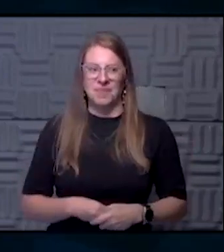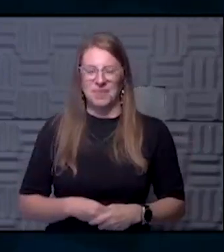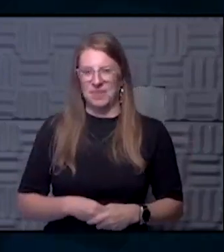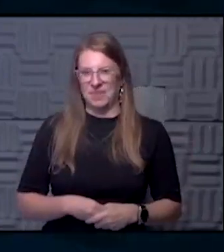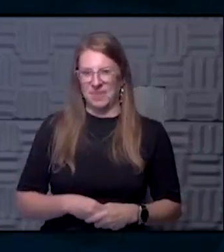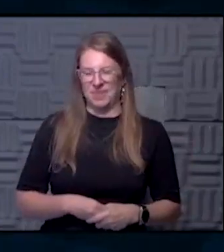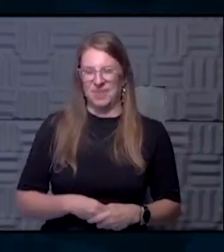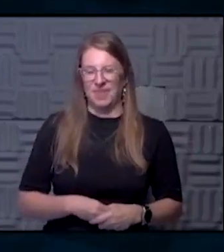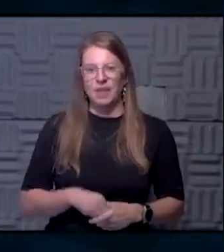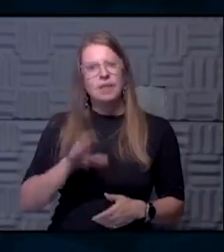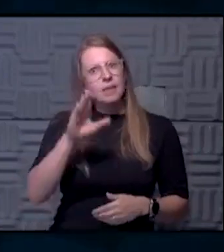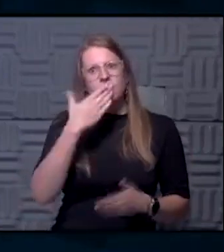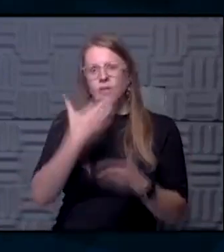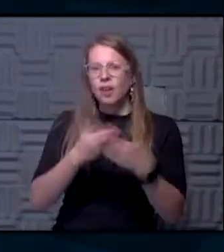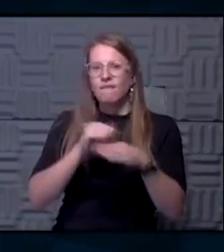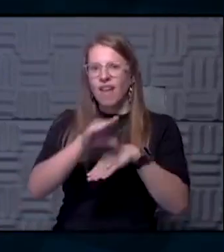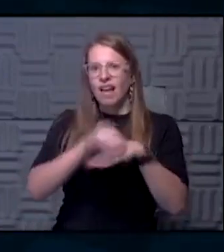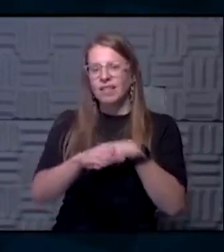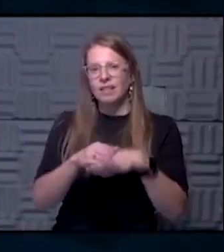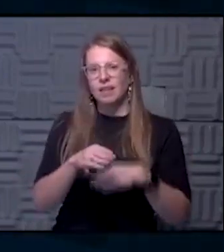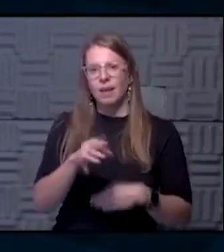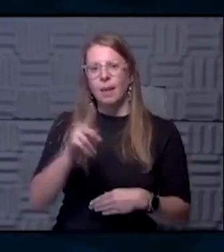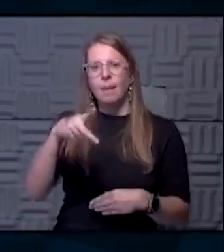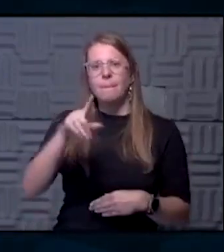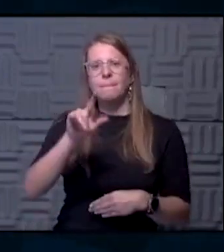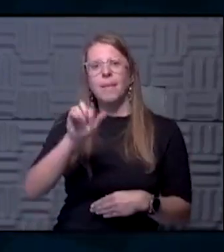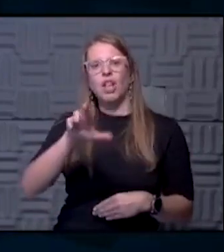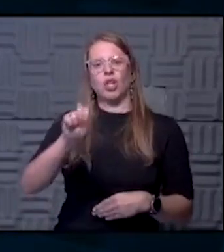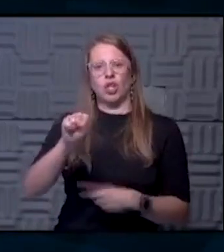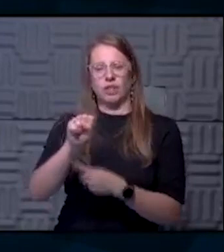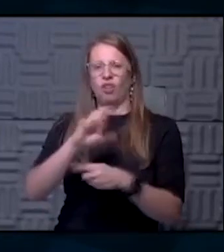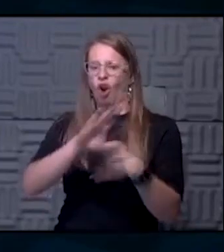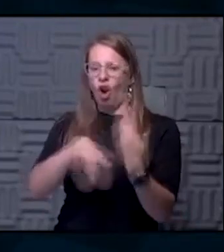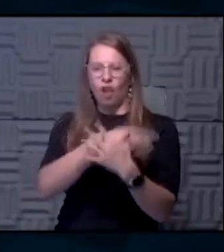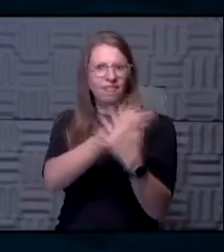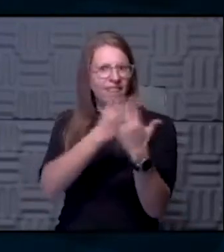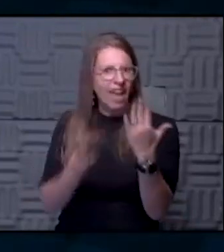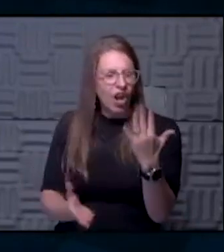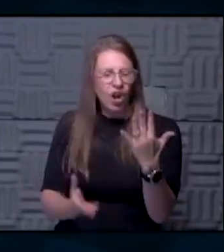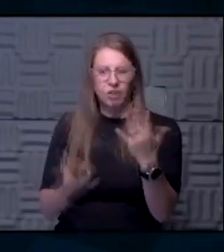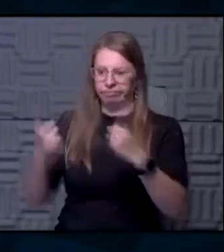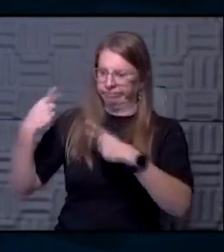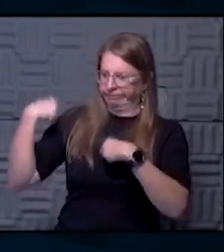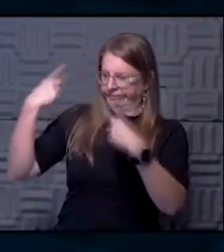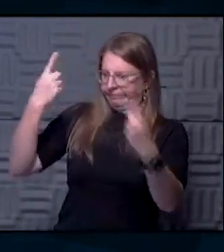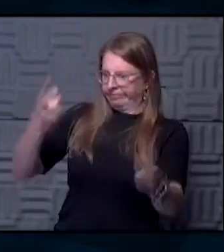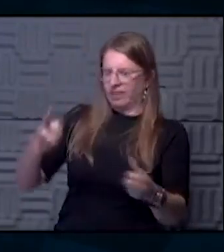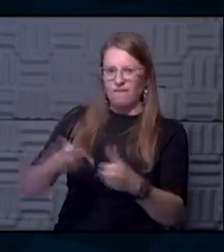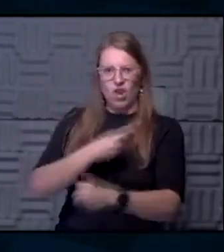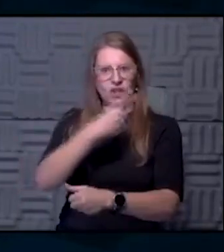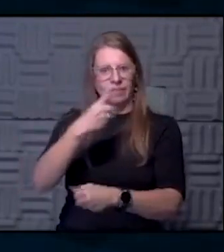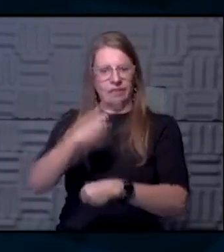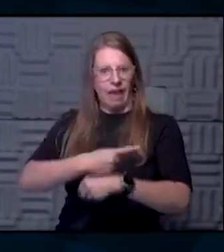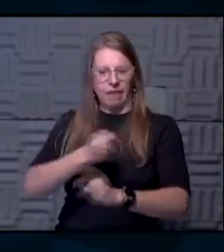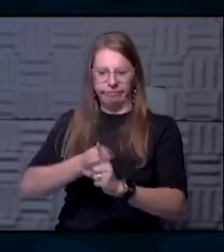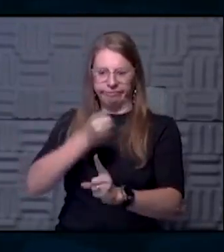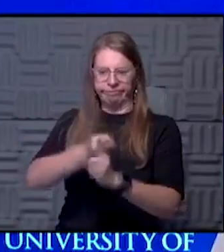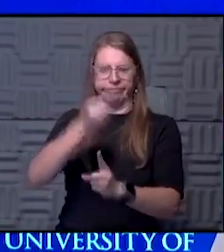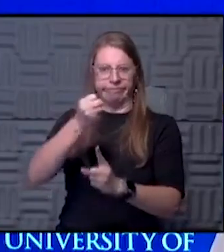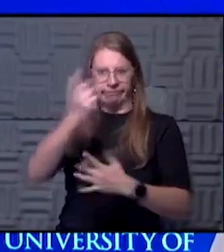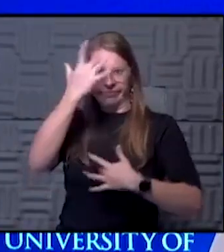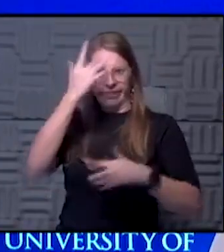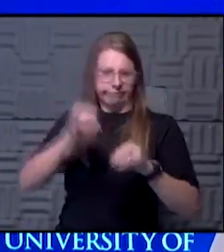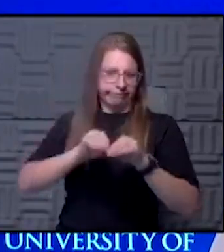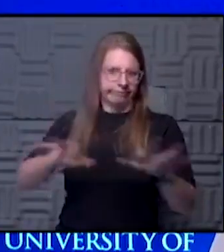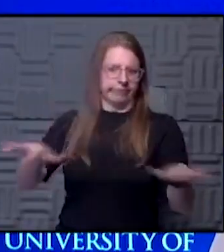good advice. Listen, folks, the pillars, they are all there. They've been there since the first day of this pandemic, and